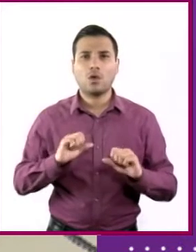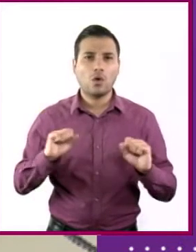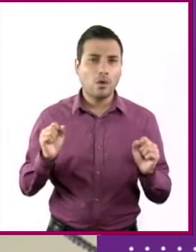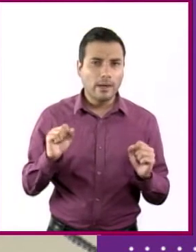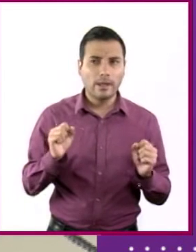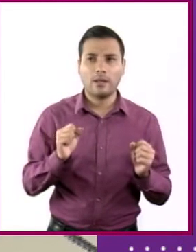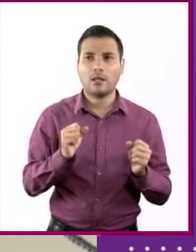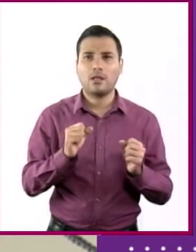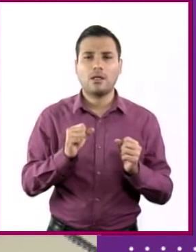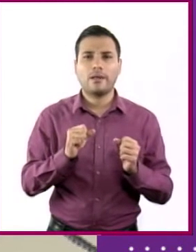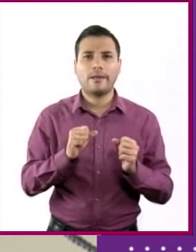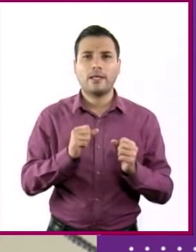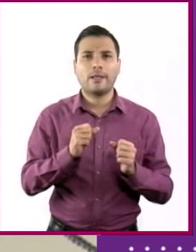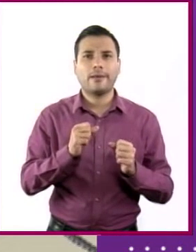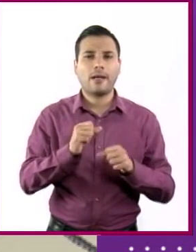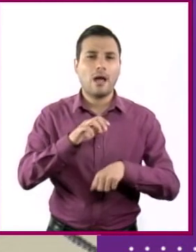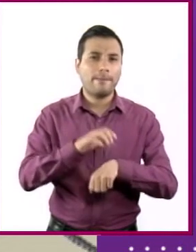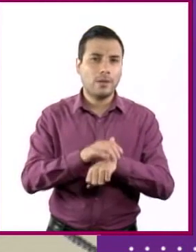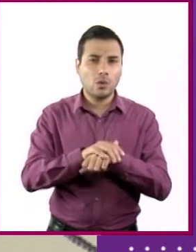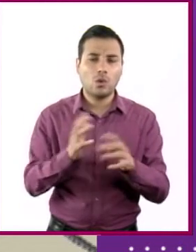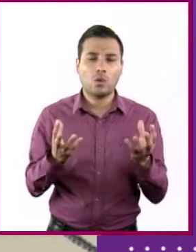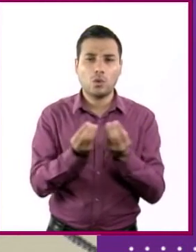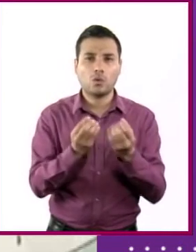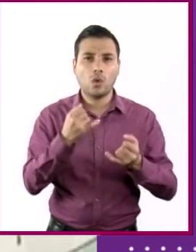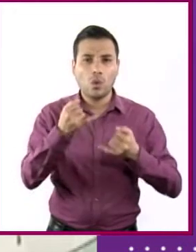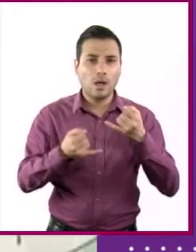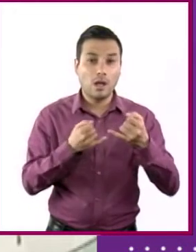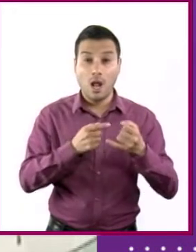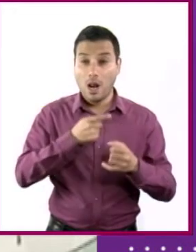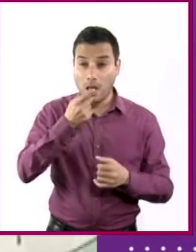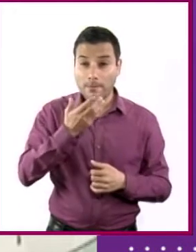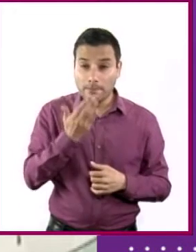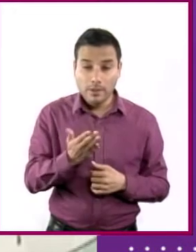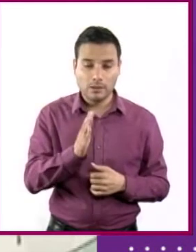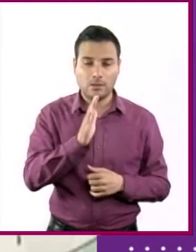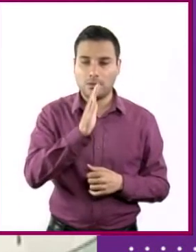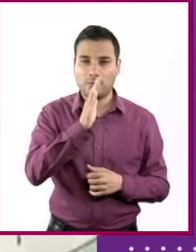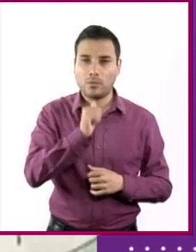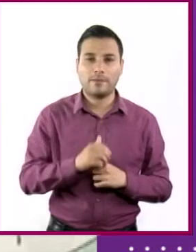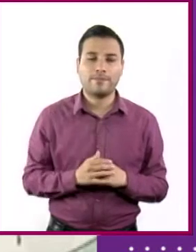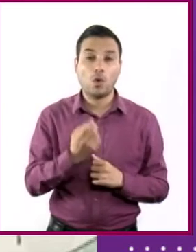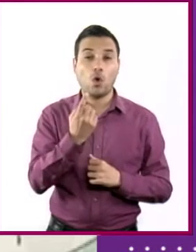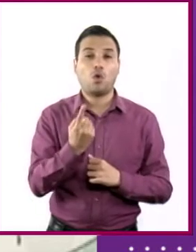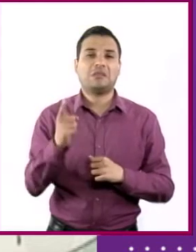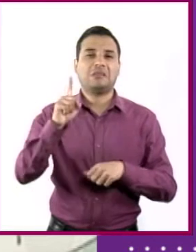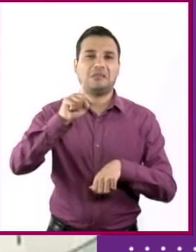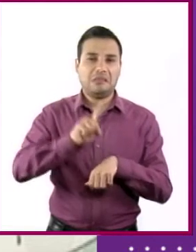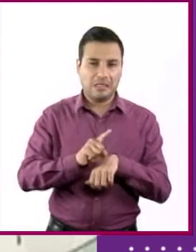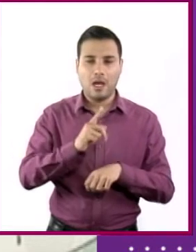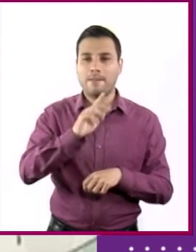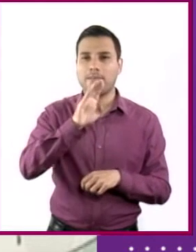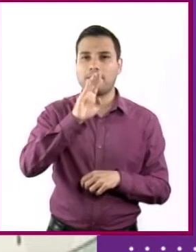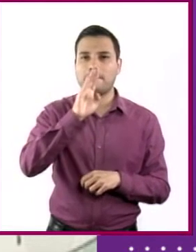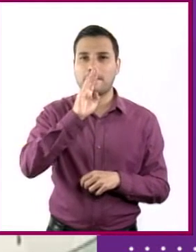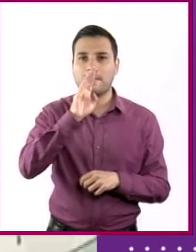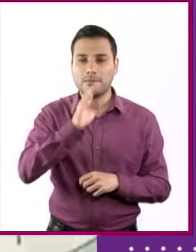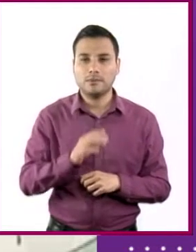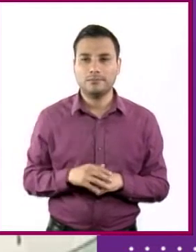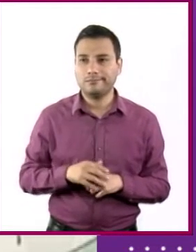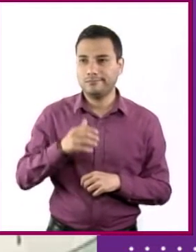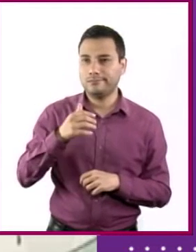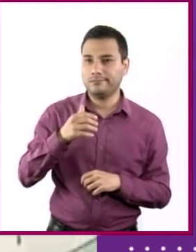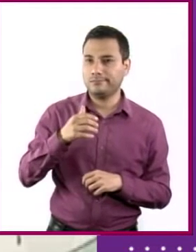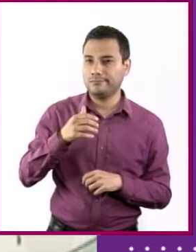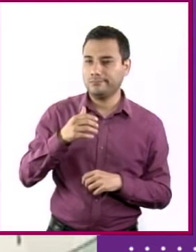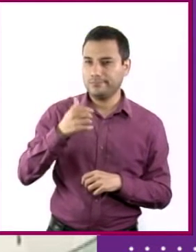boys, but he couldn't talk very well. That day, his mother talked to his father on